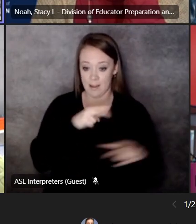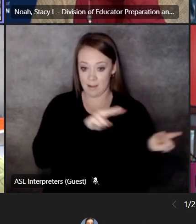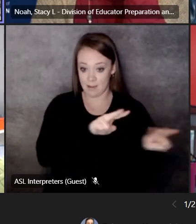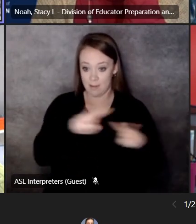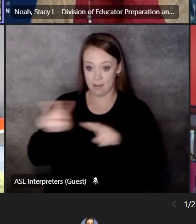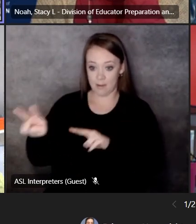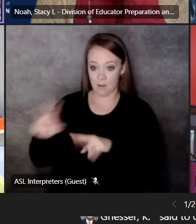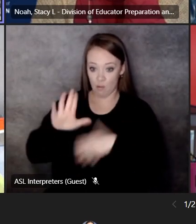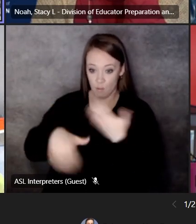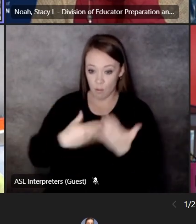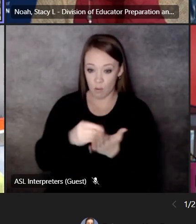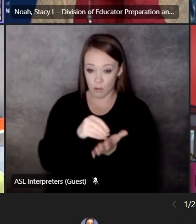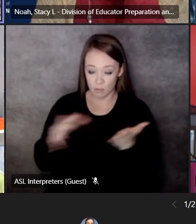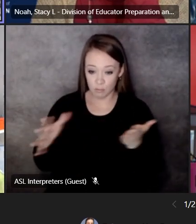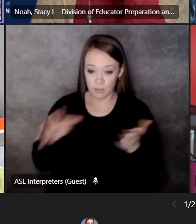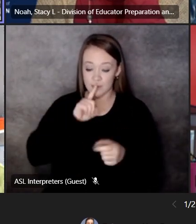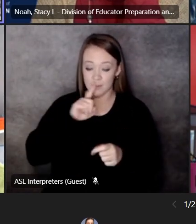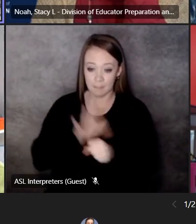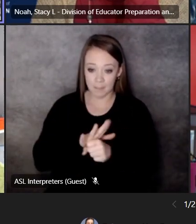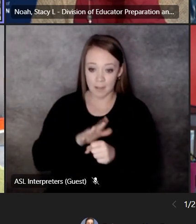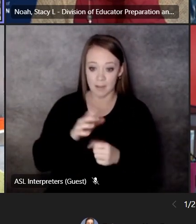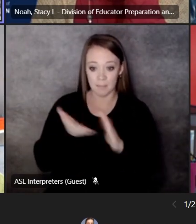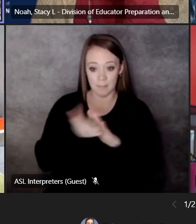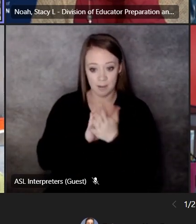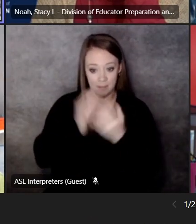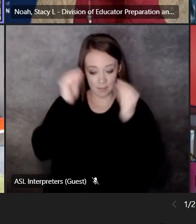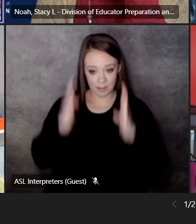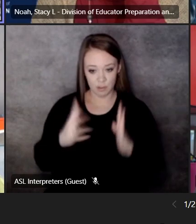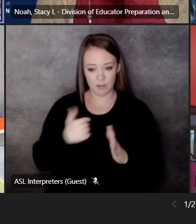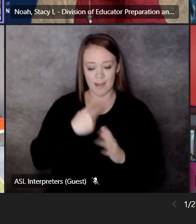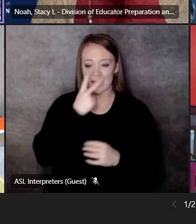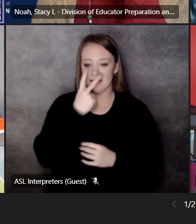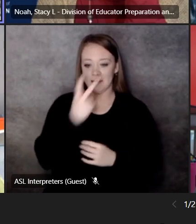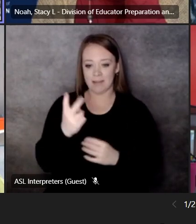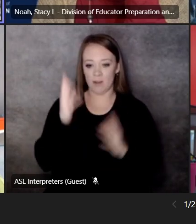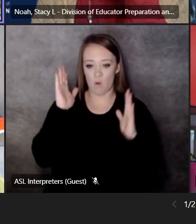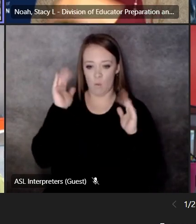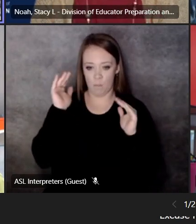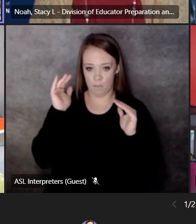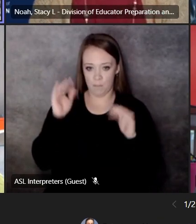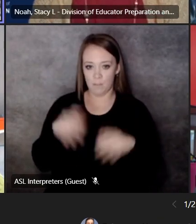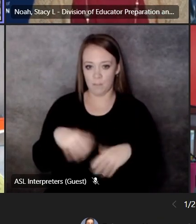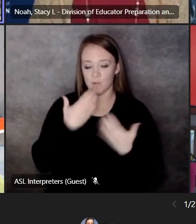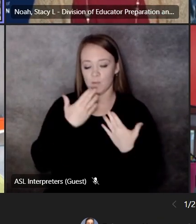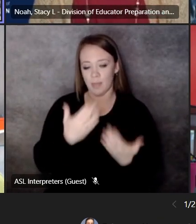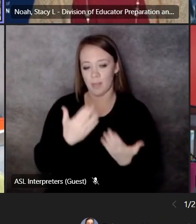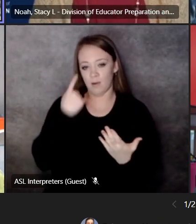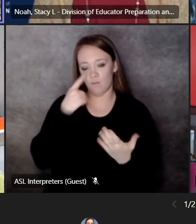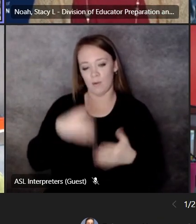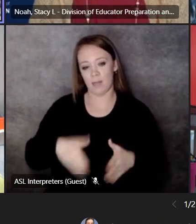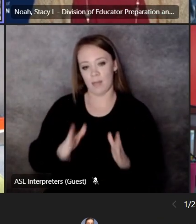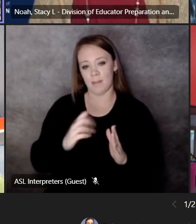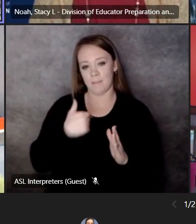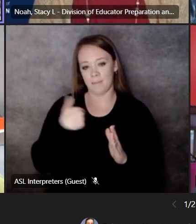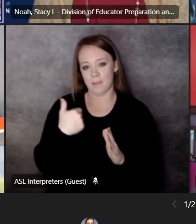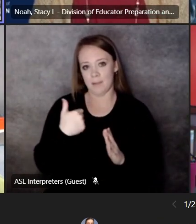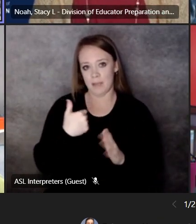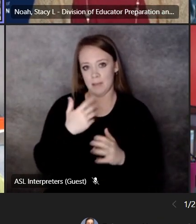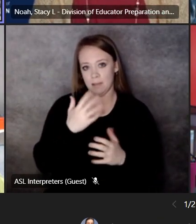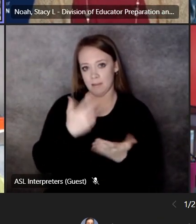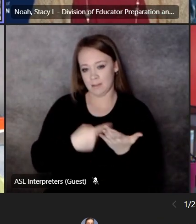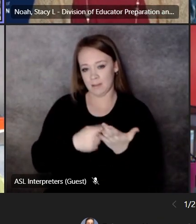to education as a career, I see hope. Thank you for allowing me to talk about this important work.